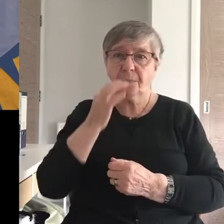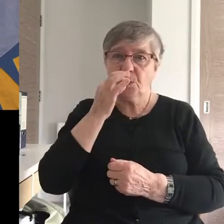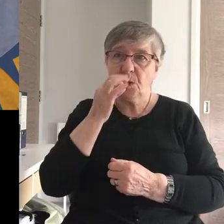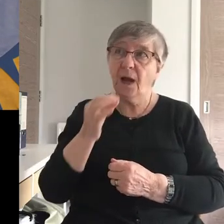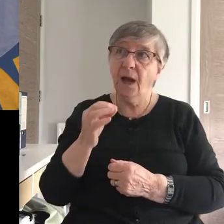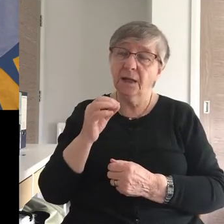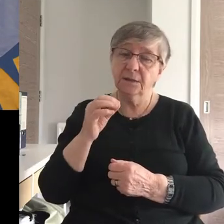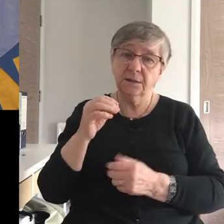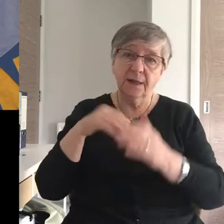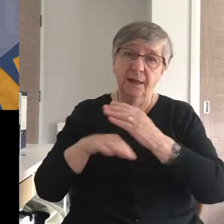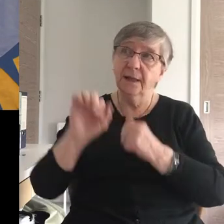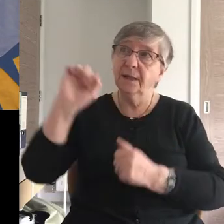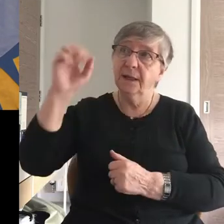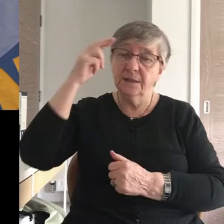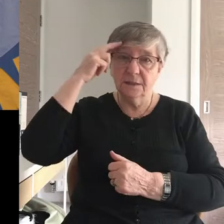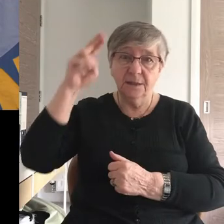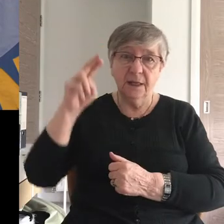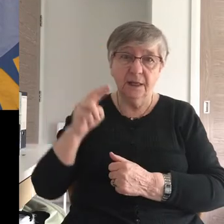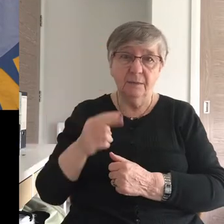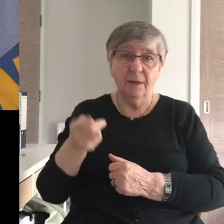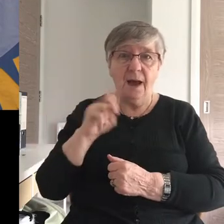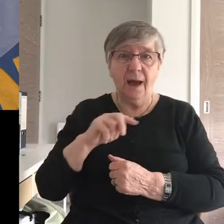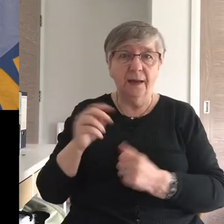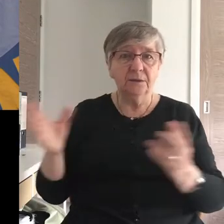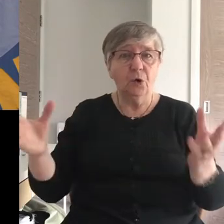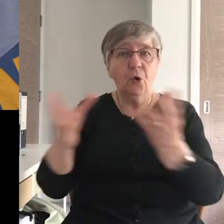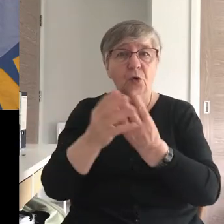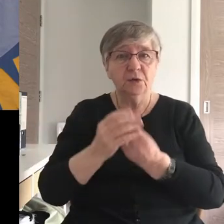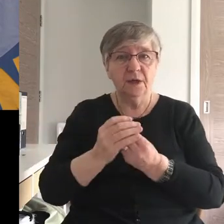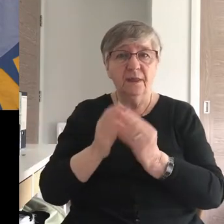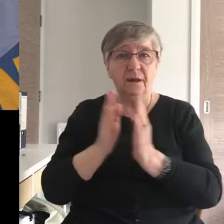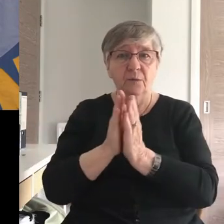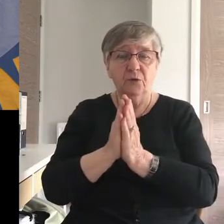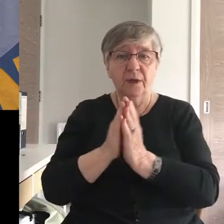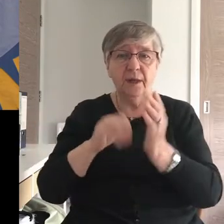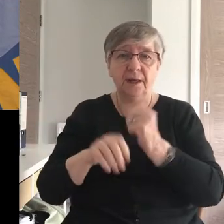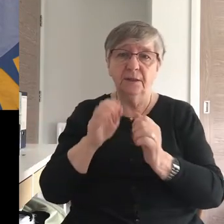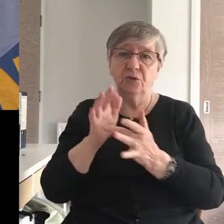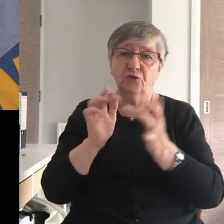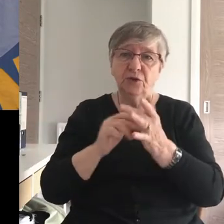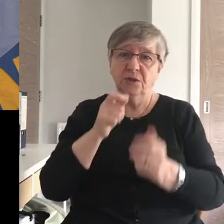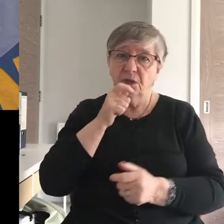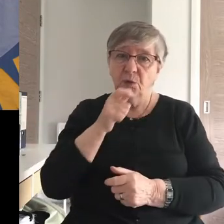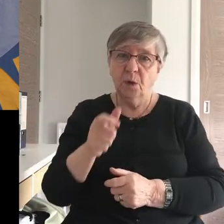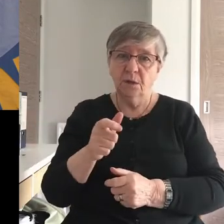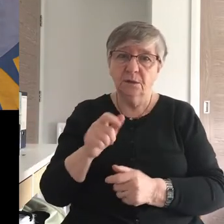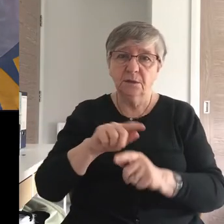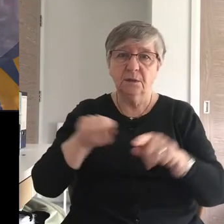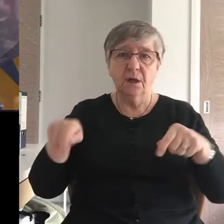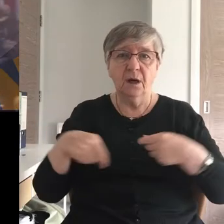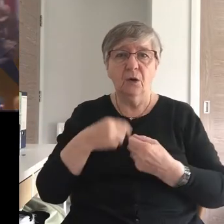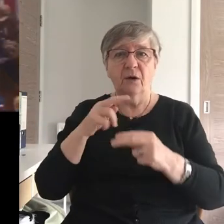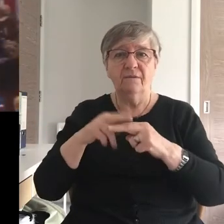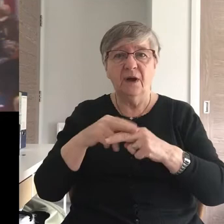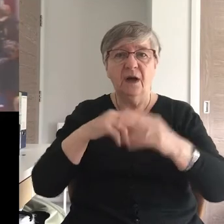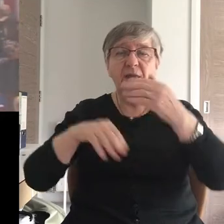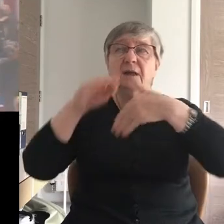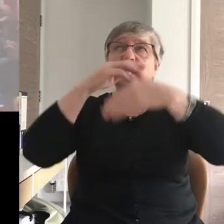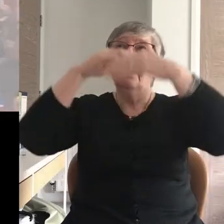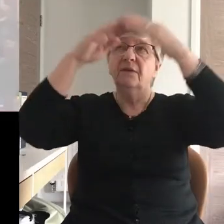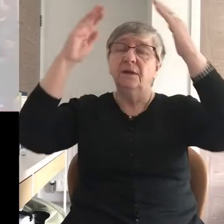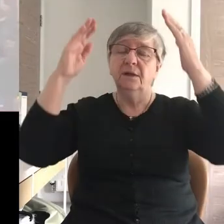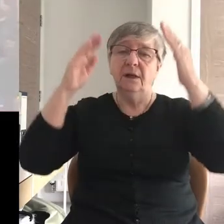And we ask that in his name and gather up our prayers in his words. Our Father in